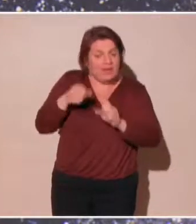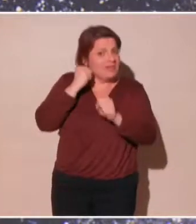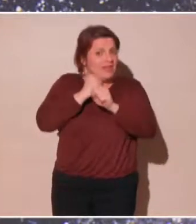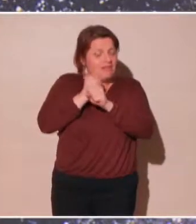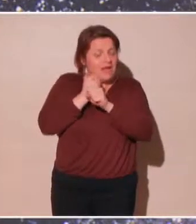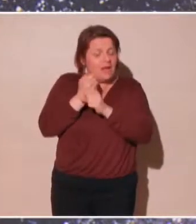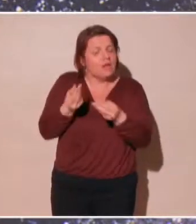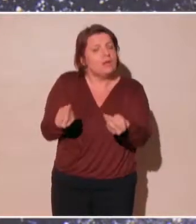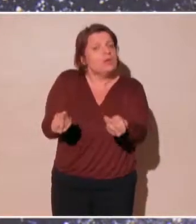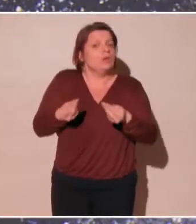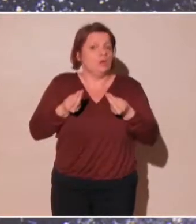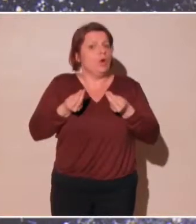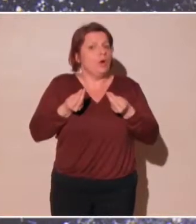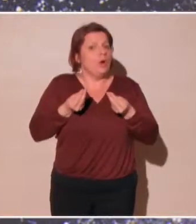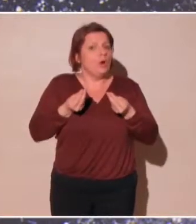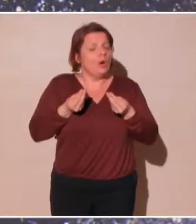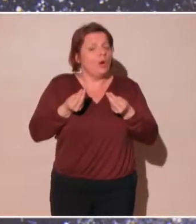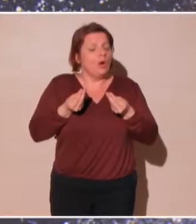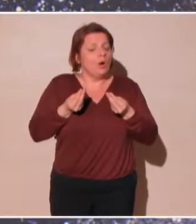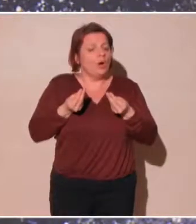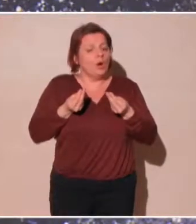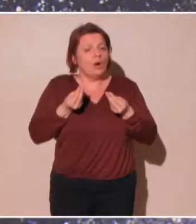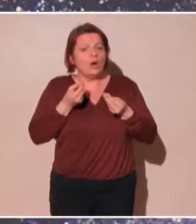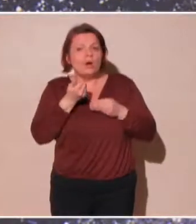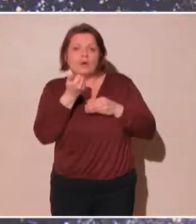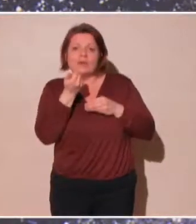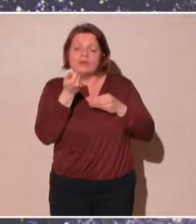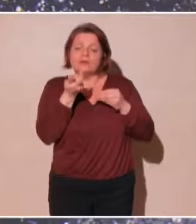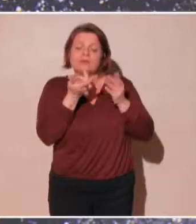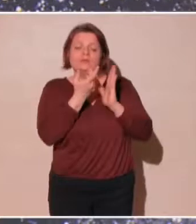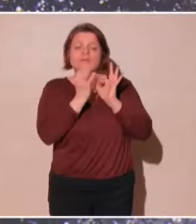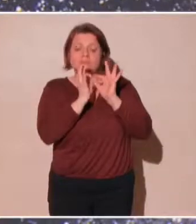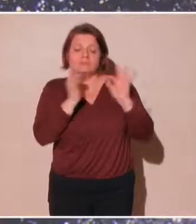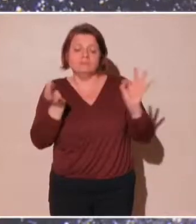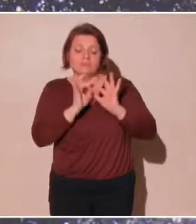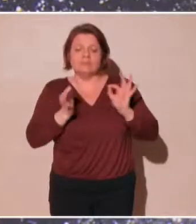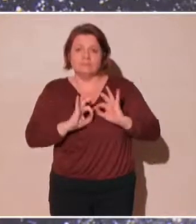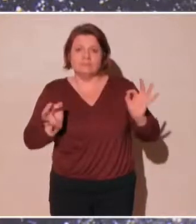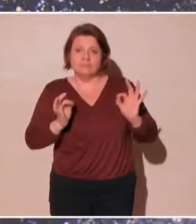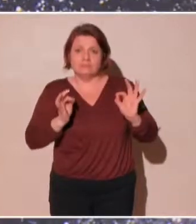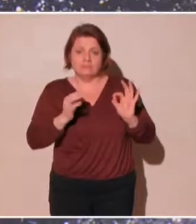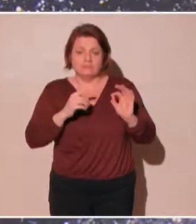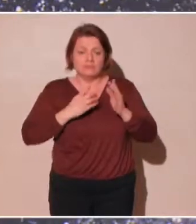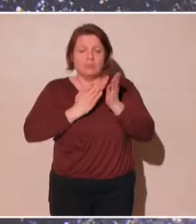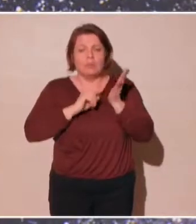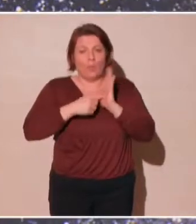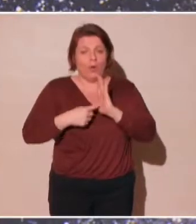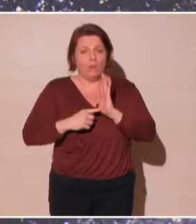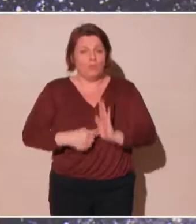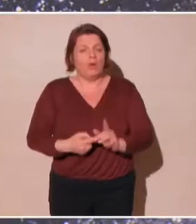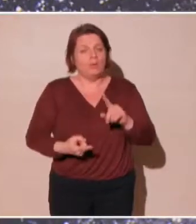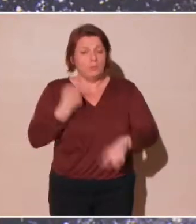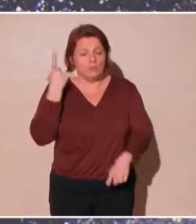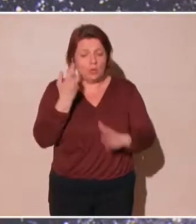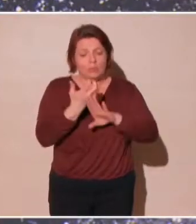from the very outset, because they have made it possible for us to actually come up with